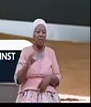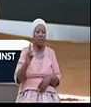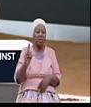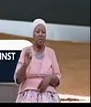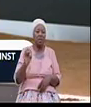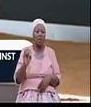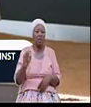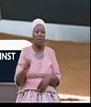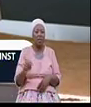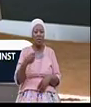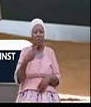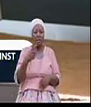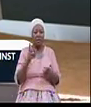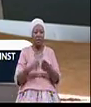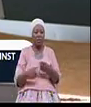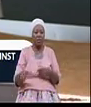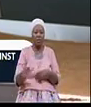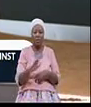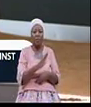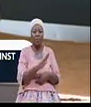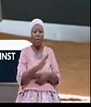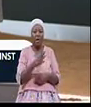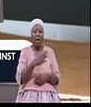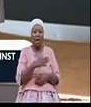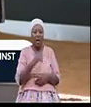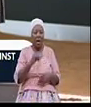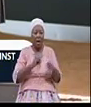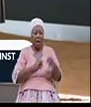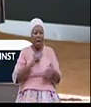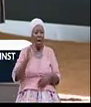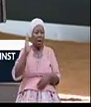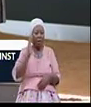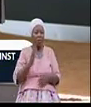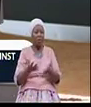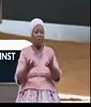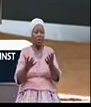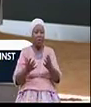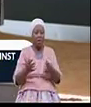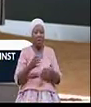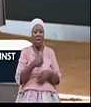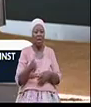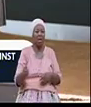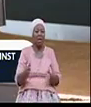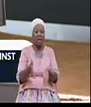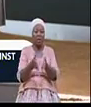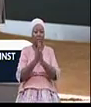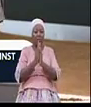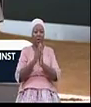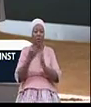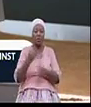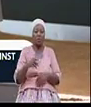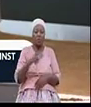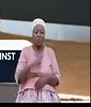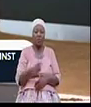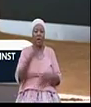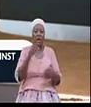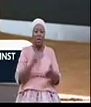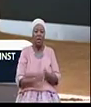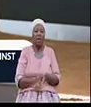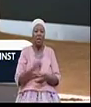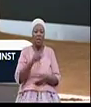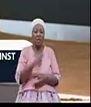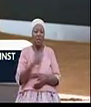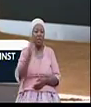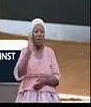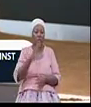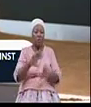unto them, I would desire a request of you, that ye would